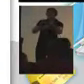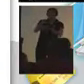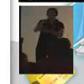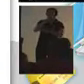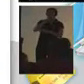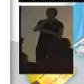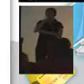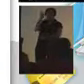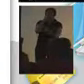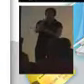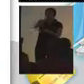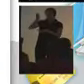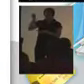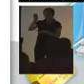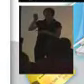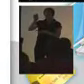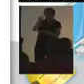is problematic.